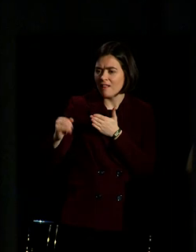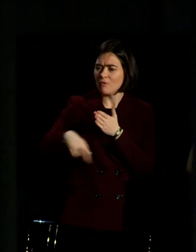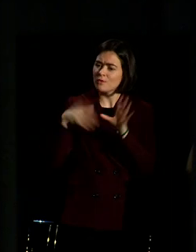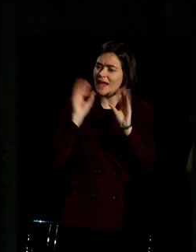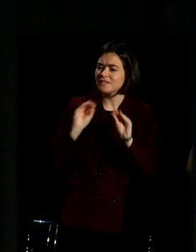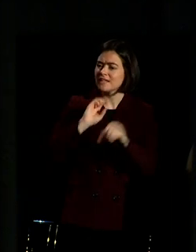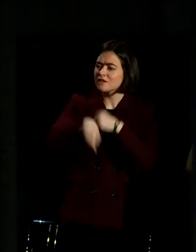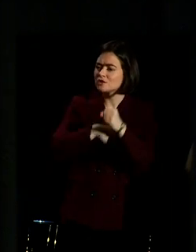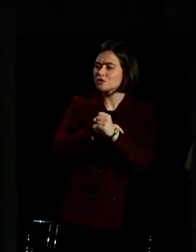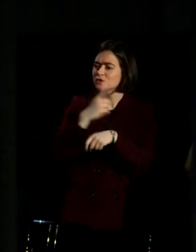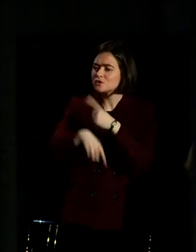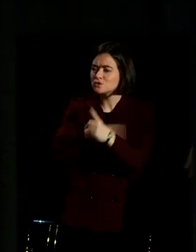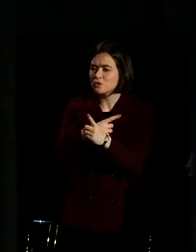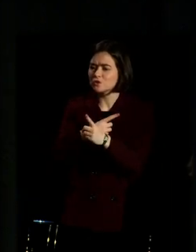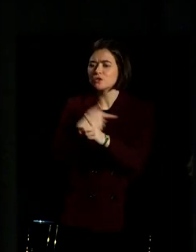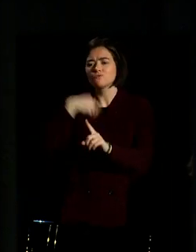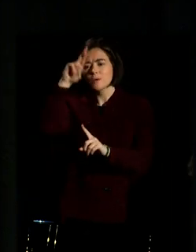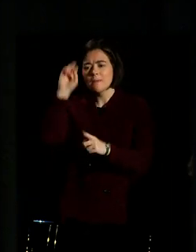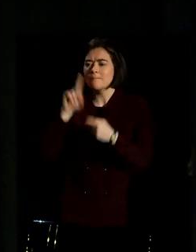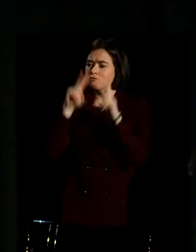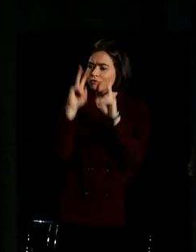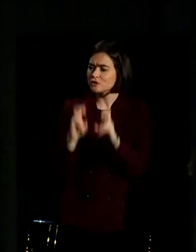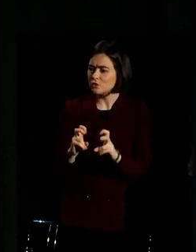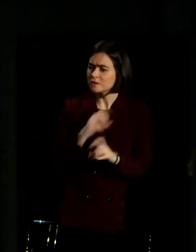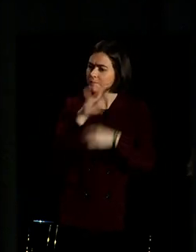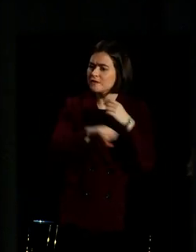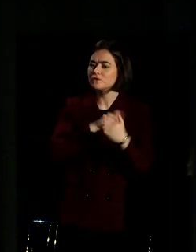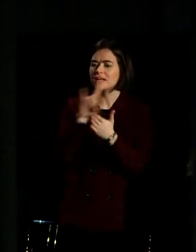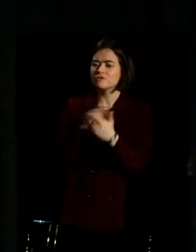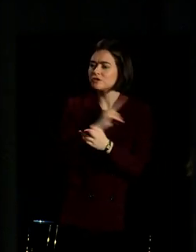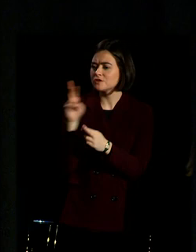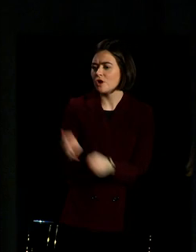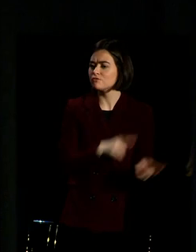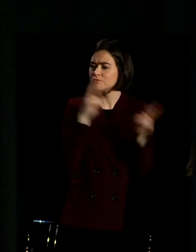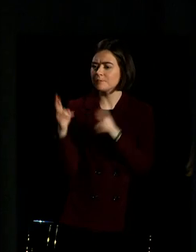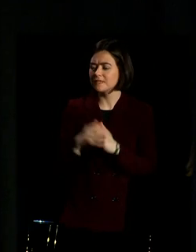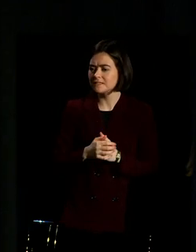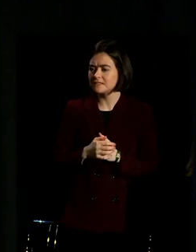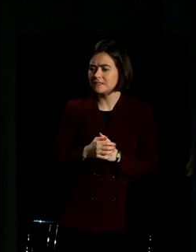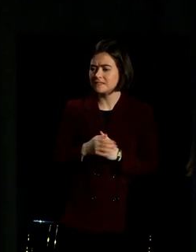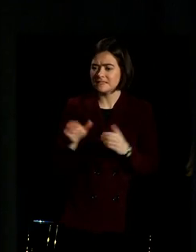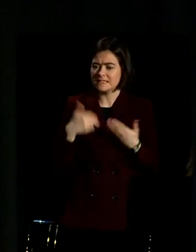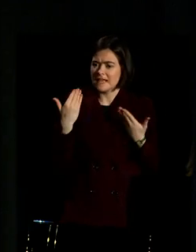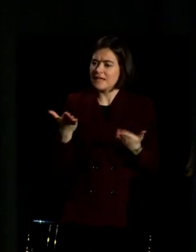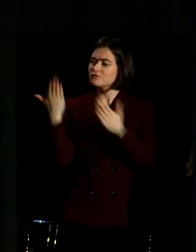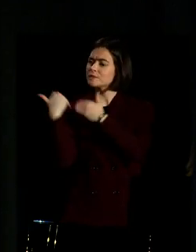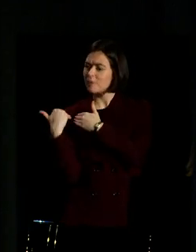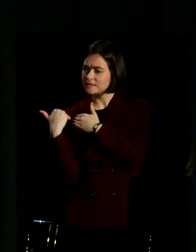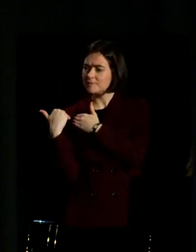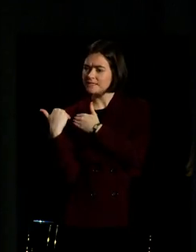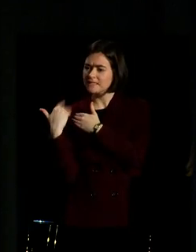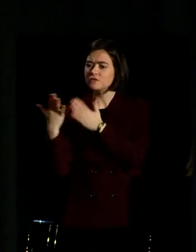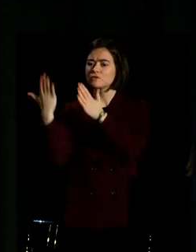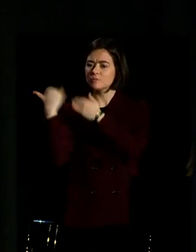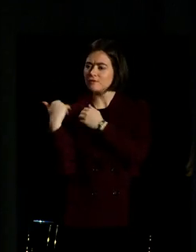and research so that history does not repeat itself. The age of responsibility, the responsibility